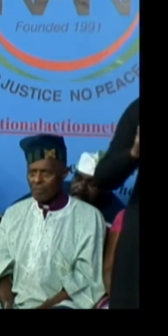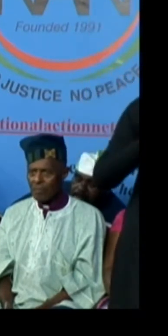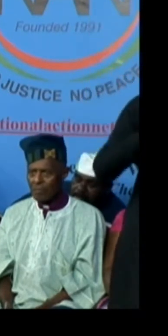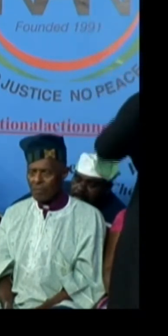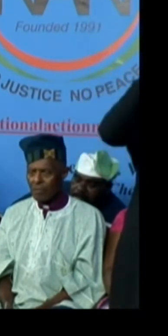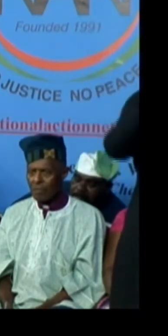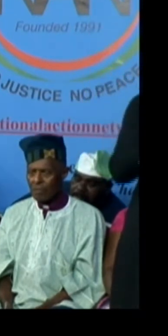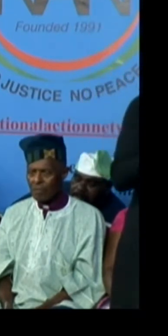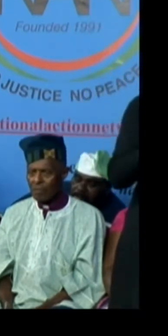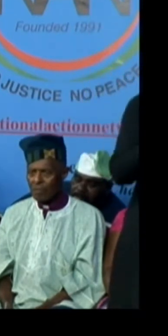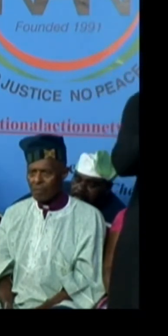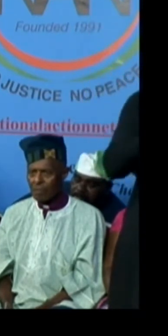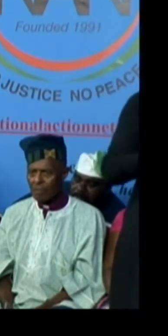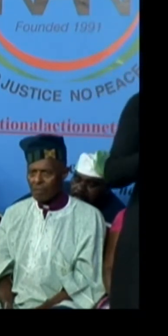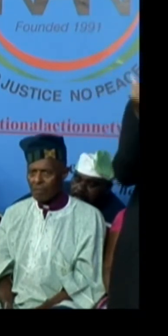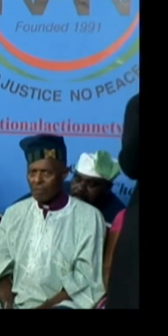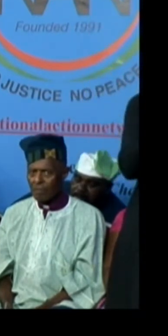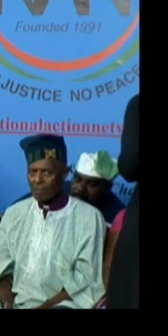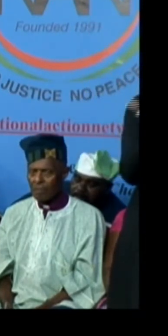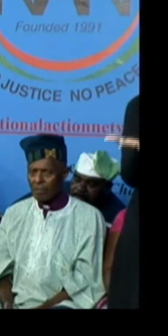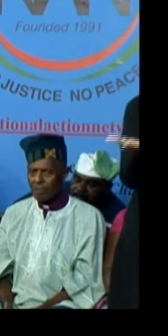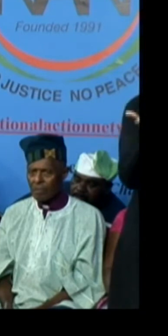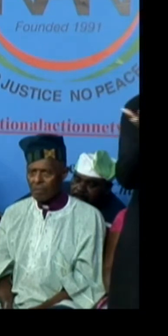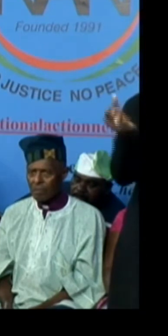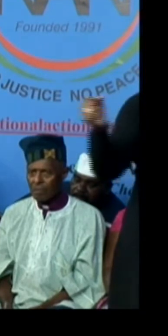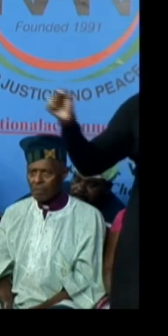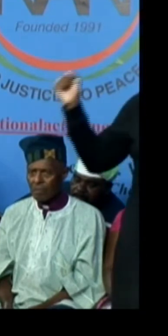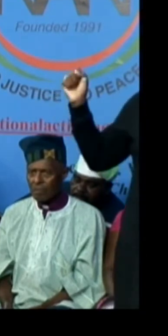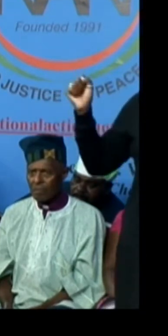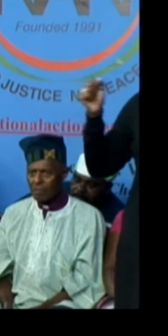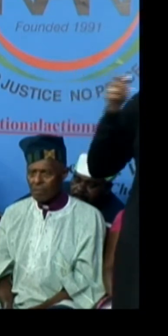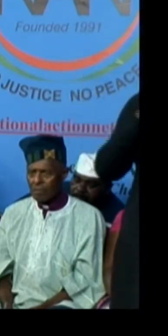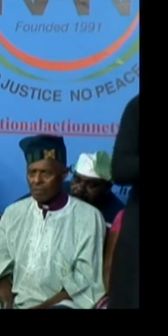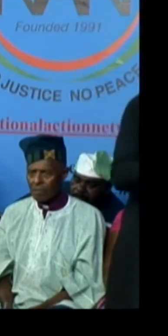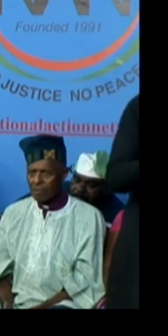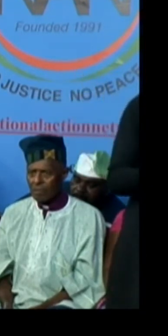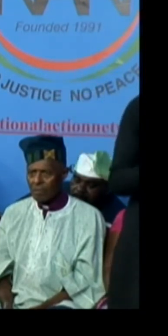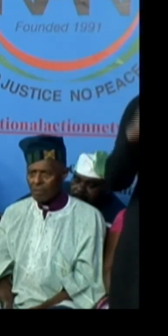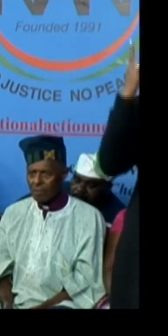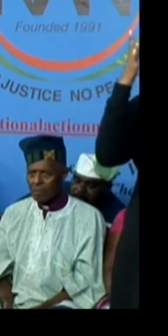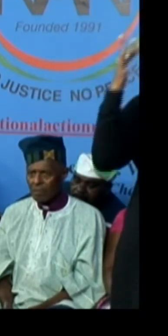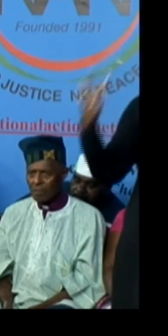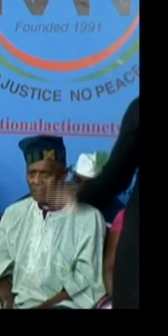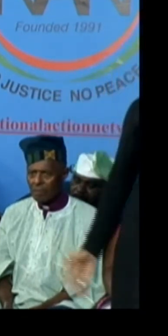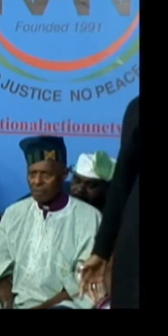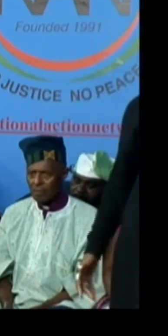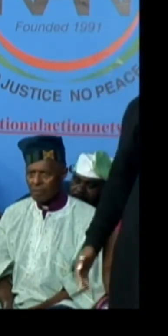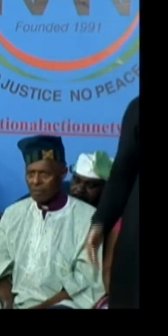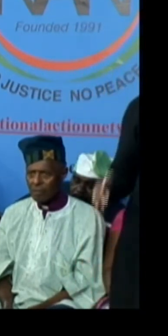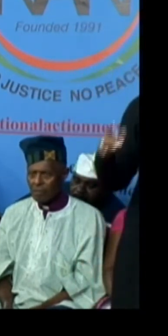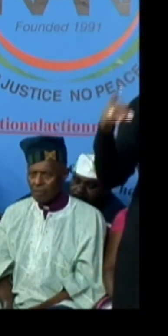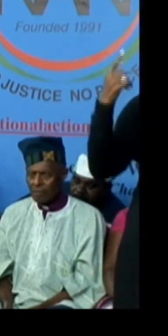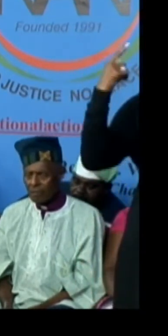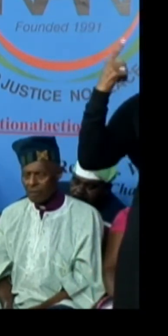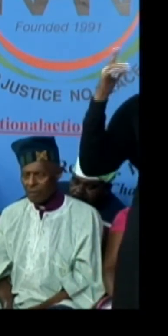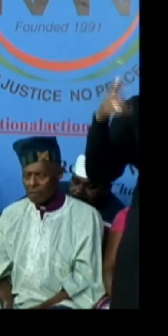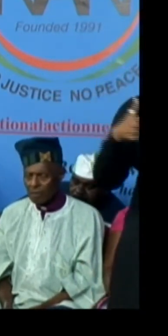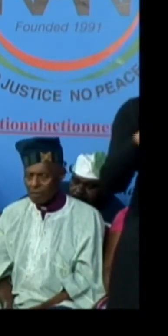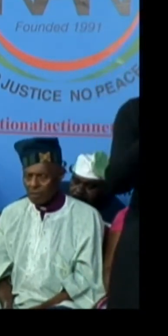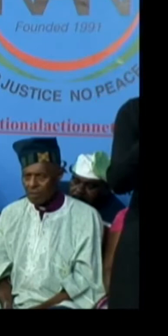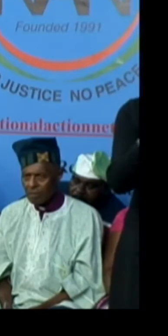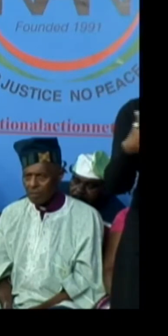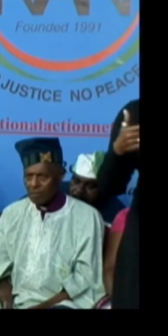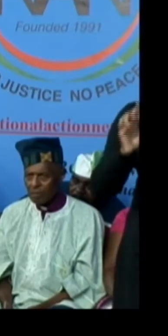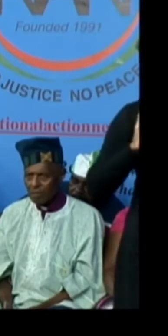The only reason that he would allow it is to show us, no